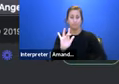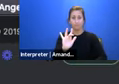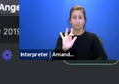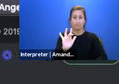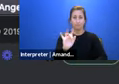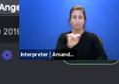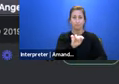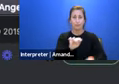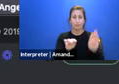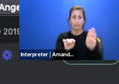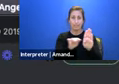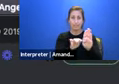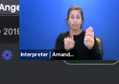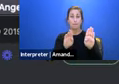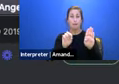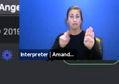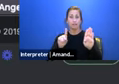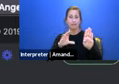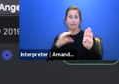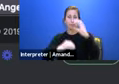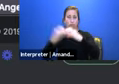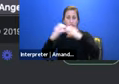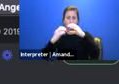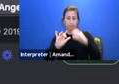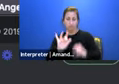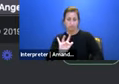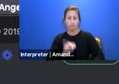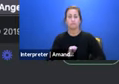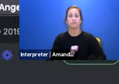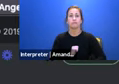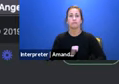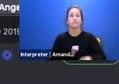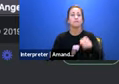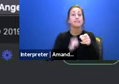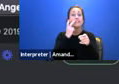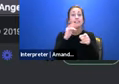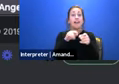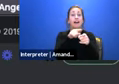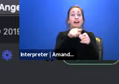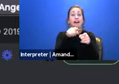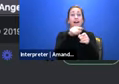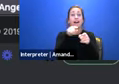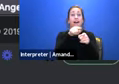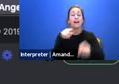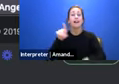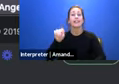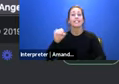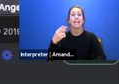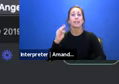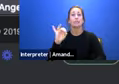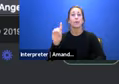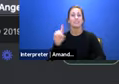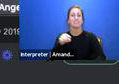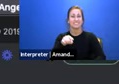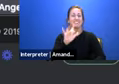see under the B here, bonds and construction. And then you see this tab right here on the left-hand side, 2019